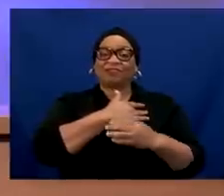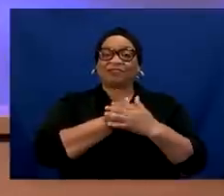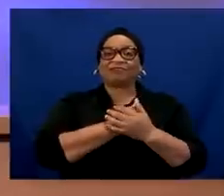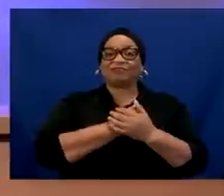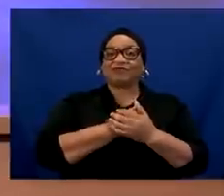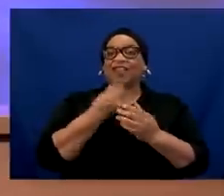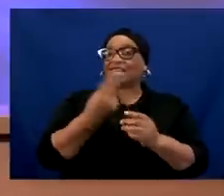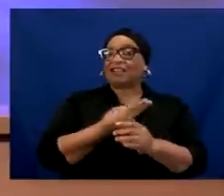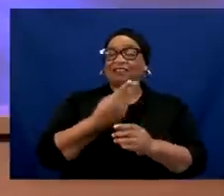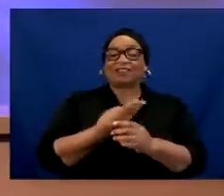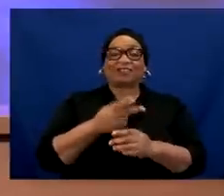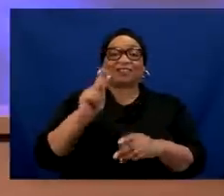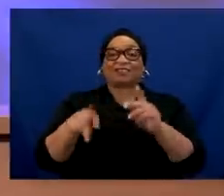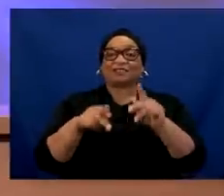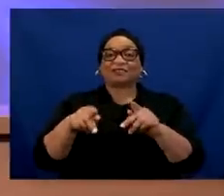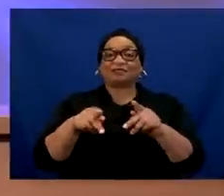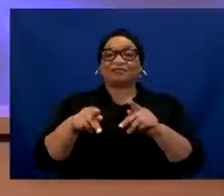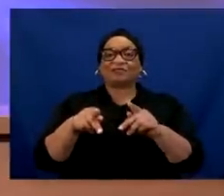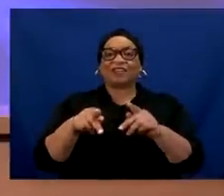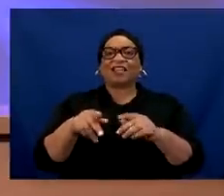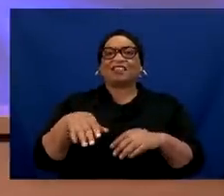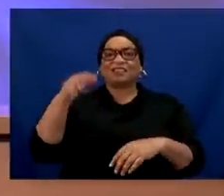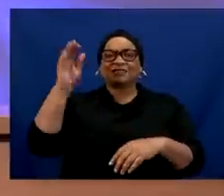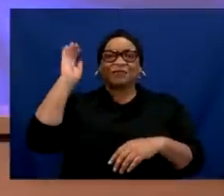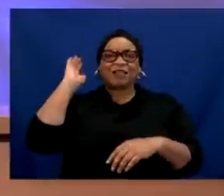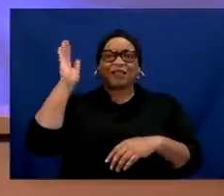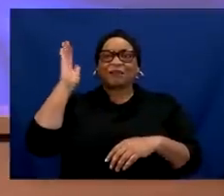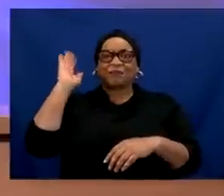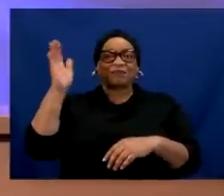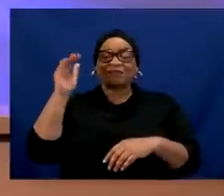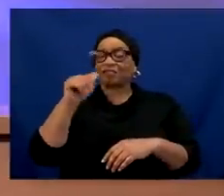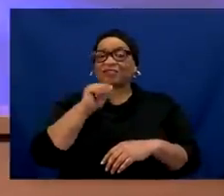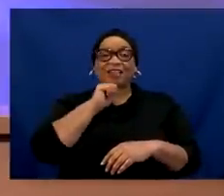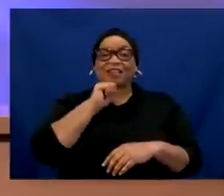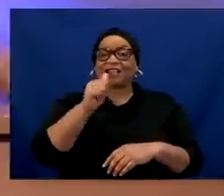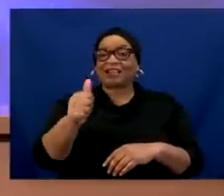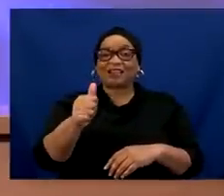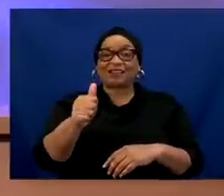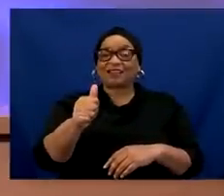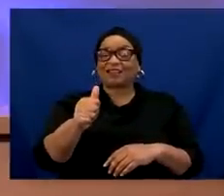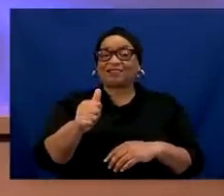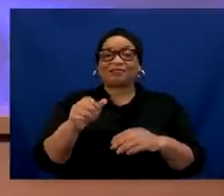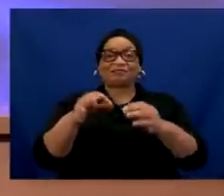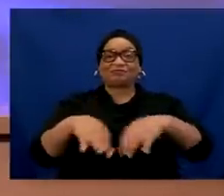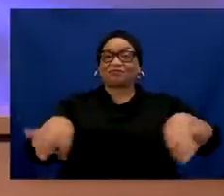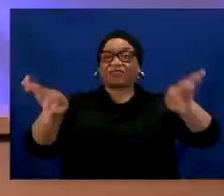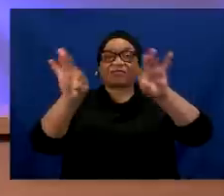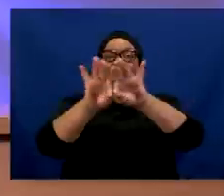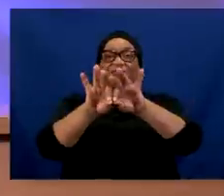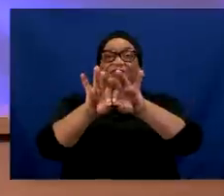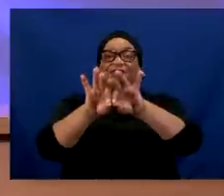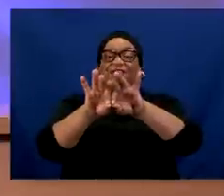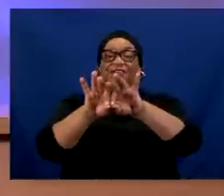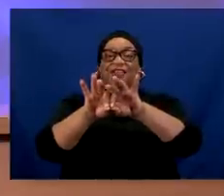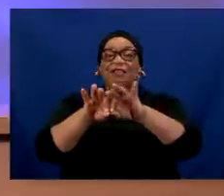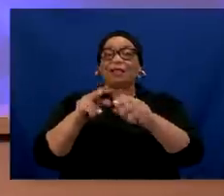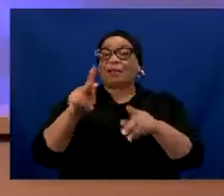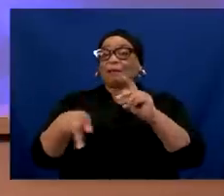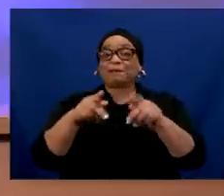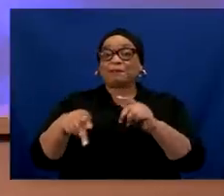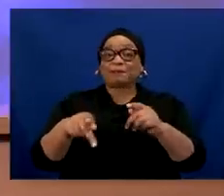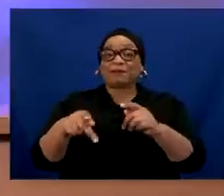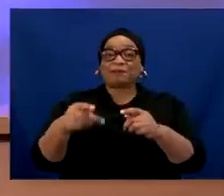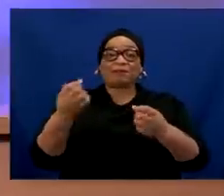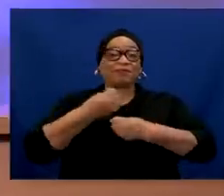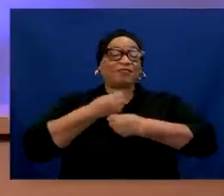That's why I preach with such passion, because I know I'm not worthy. And that's why some of these folks sing with such joy, because